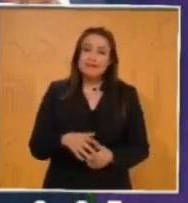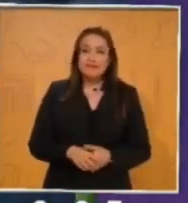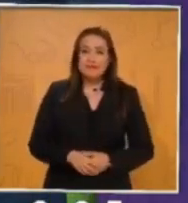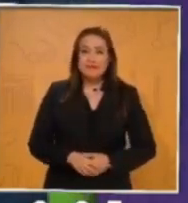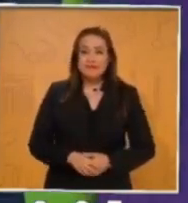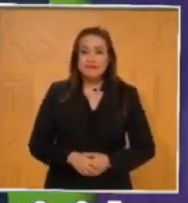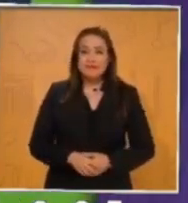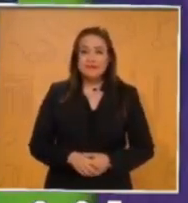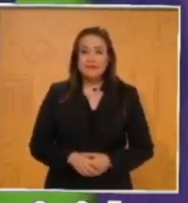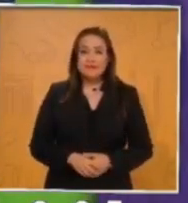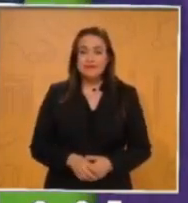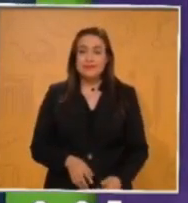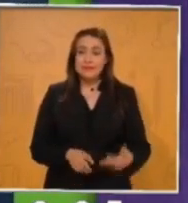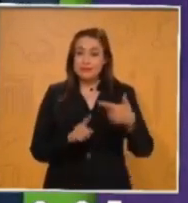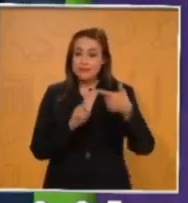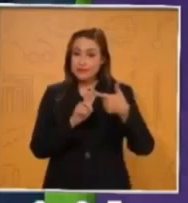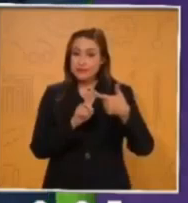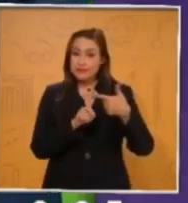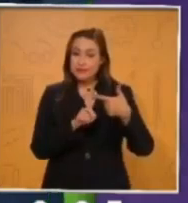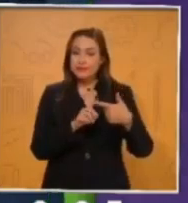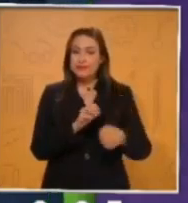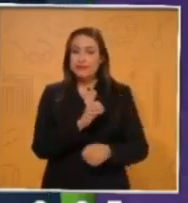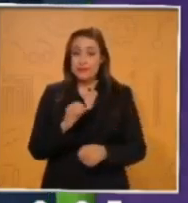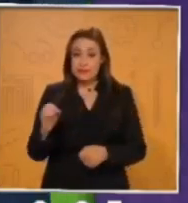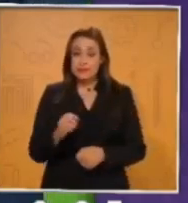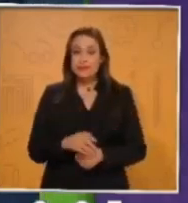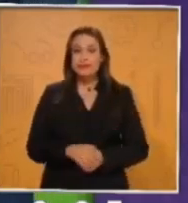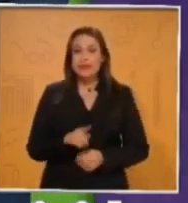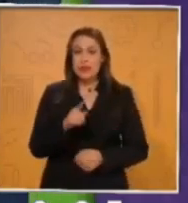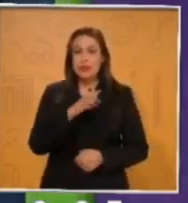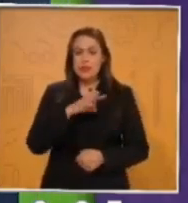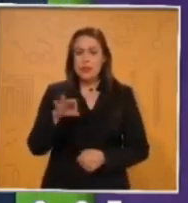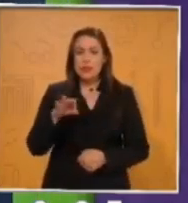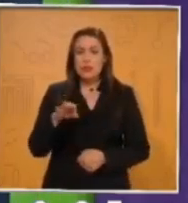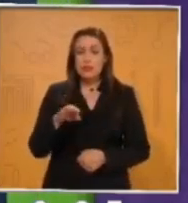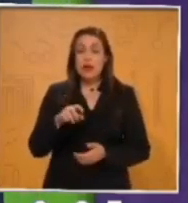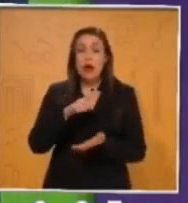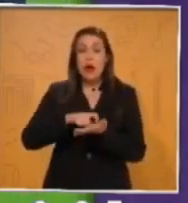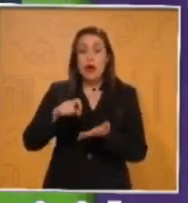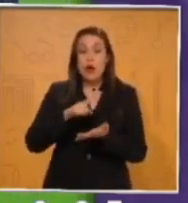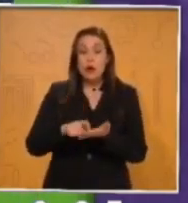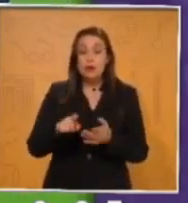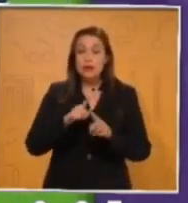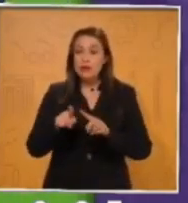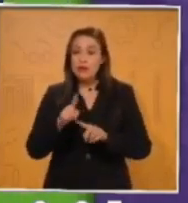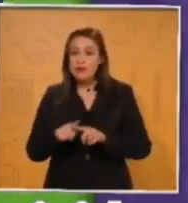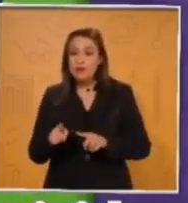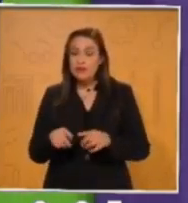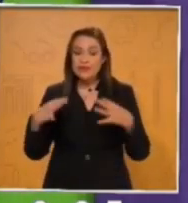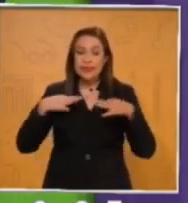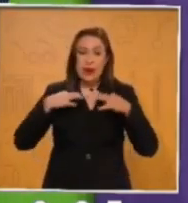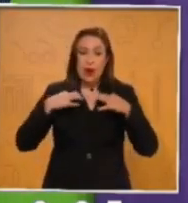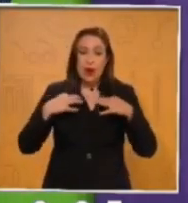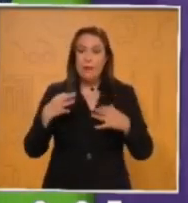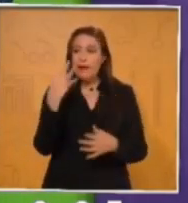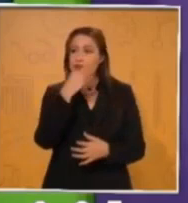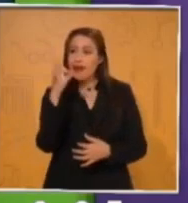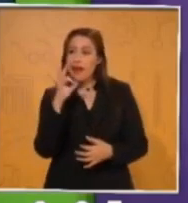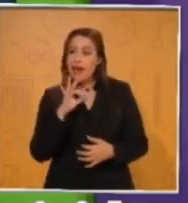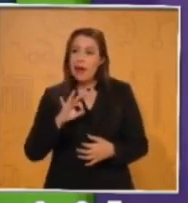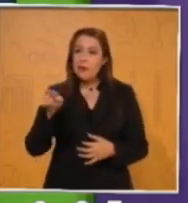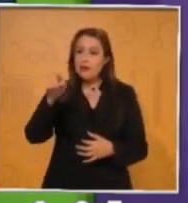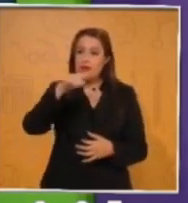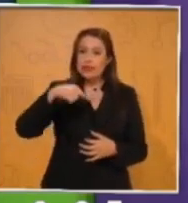Number 7, you can buy designer clothes in New York. What's your